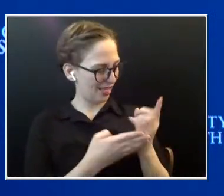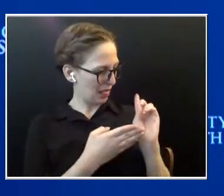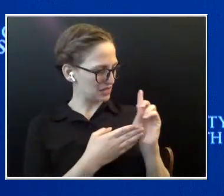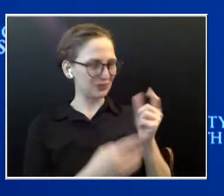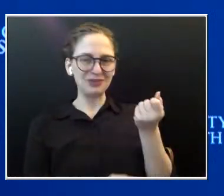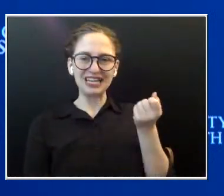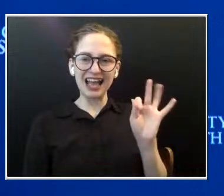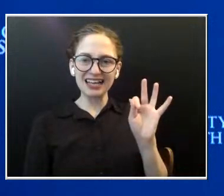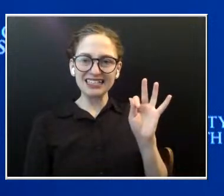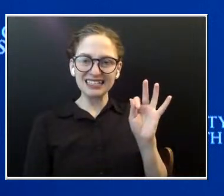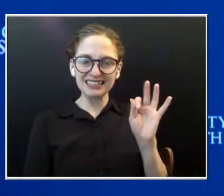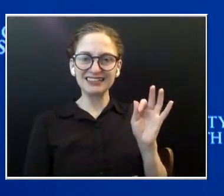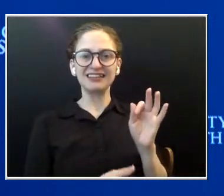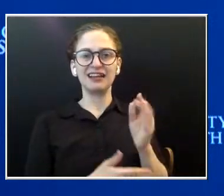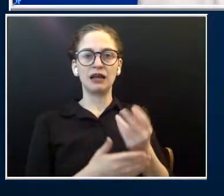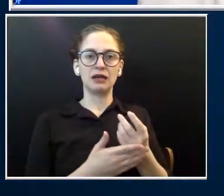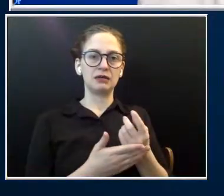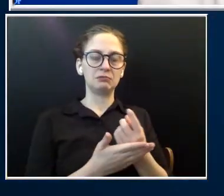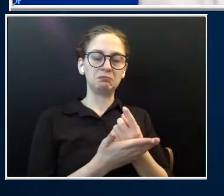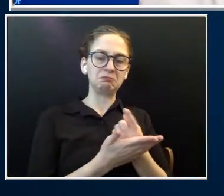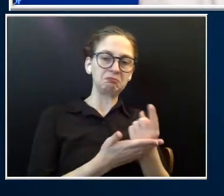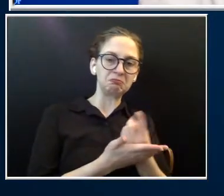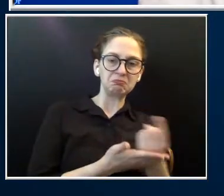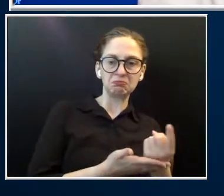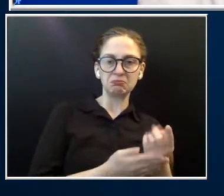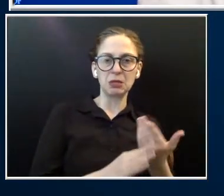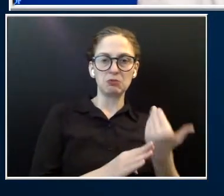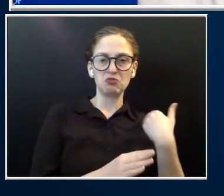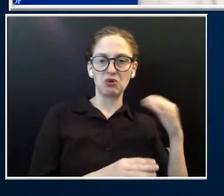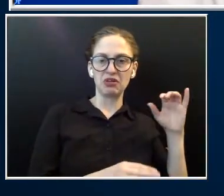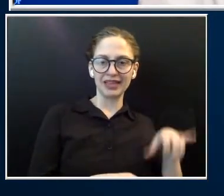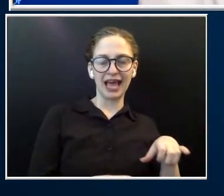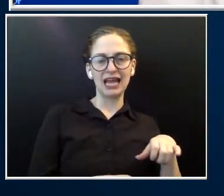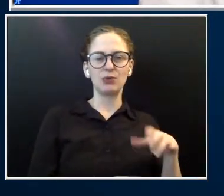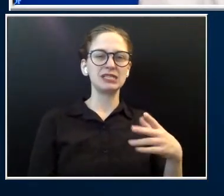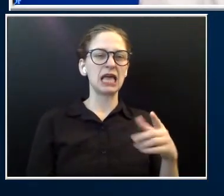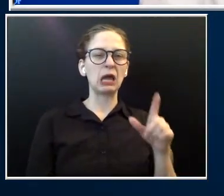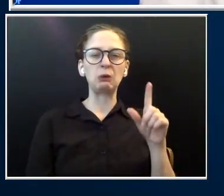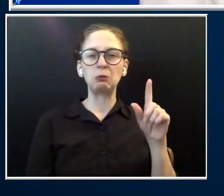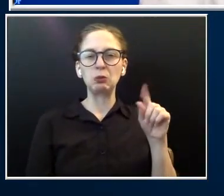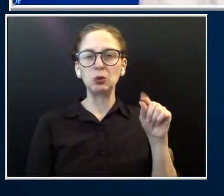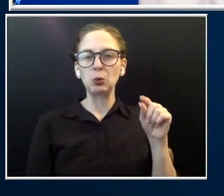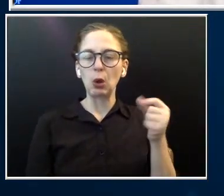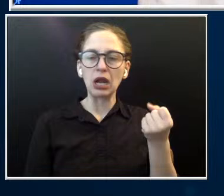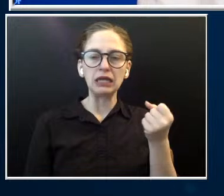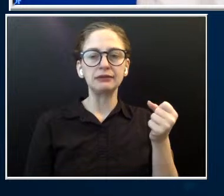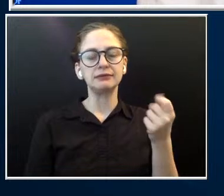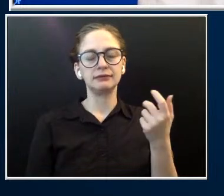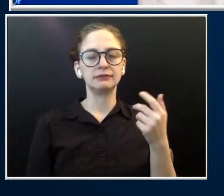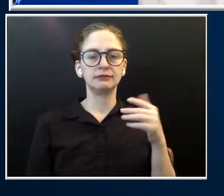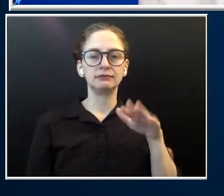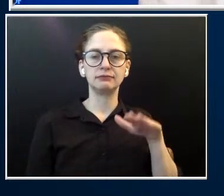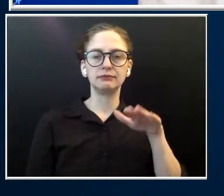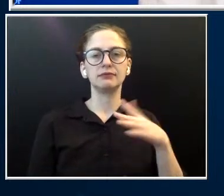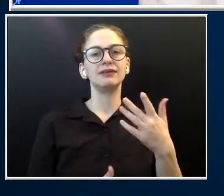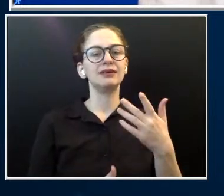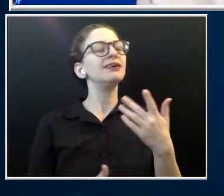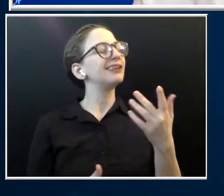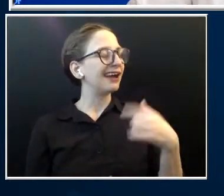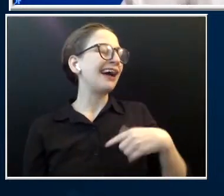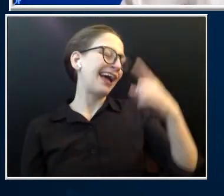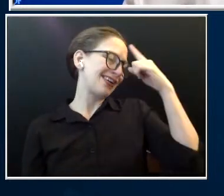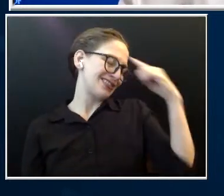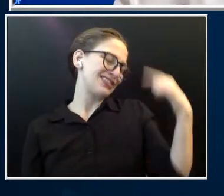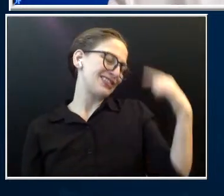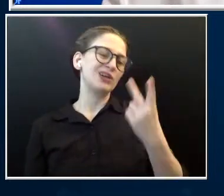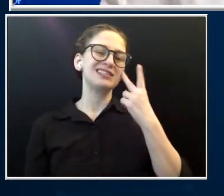weeks before that, it was in the low 20s. So. You know, and before that it was in the mid-teens. I think what we're seeing is a Thanksgiving effect. You know, it's there's an article I